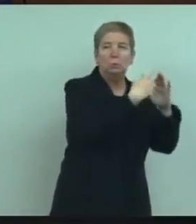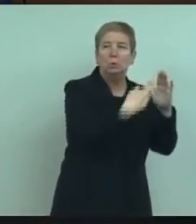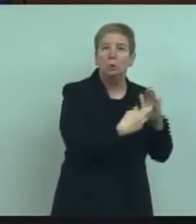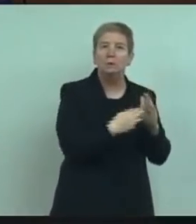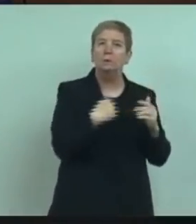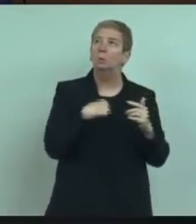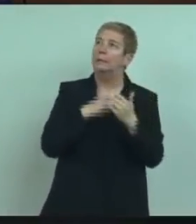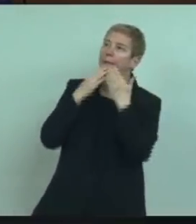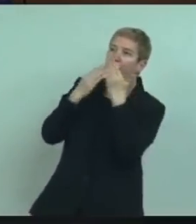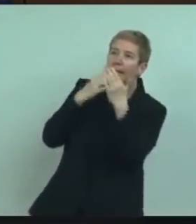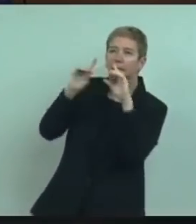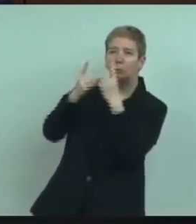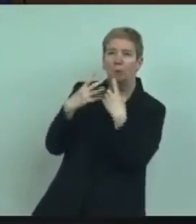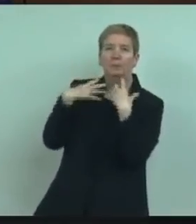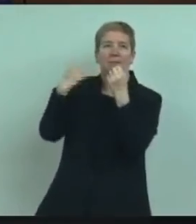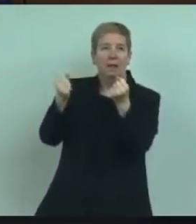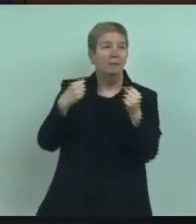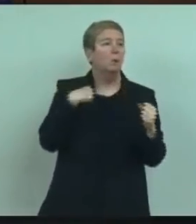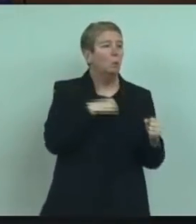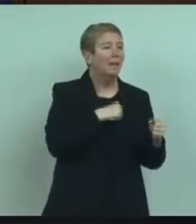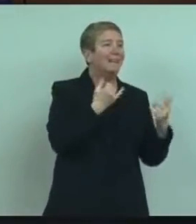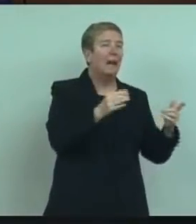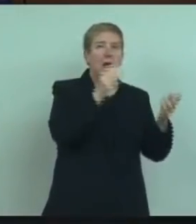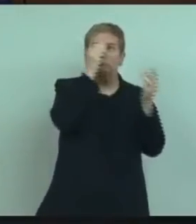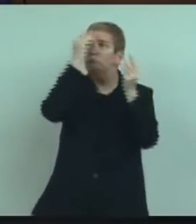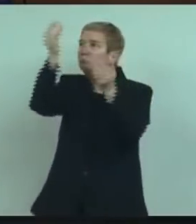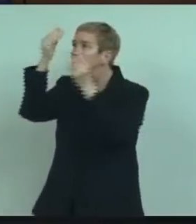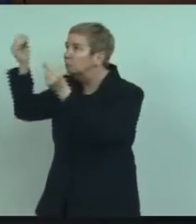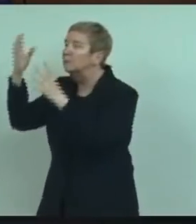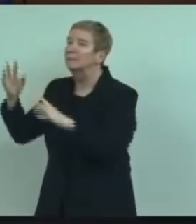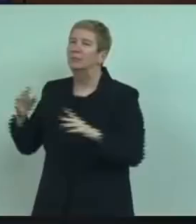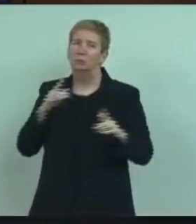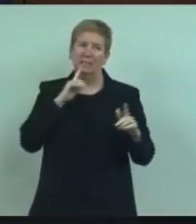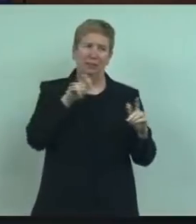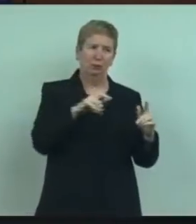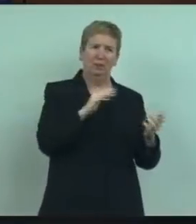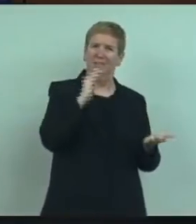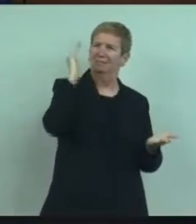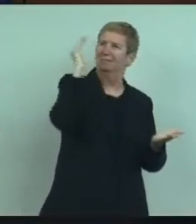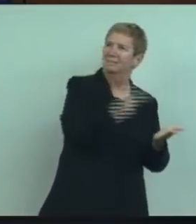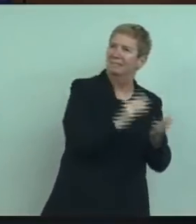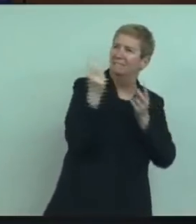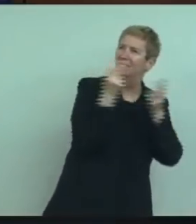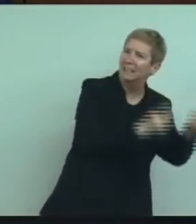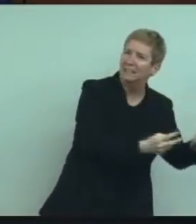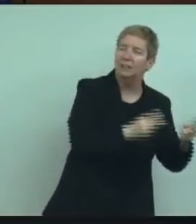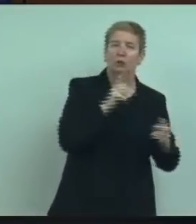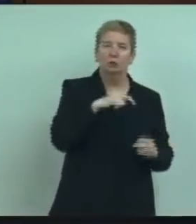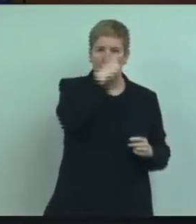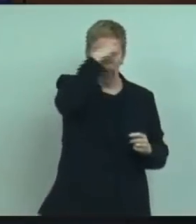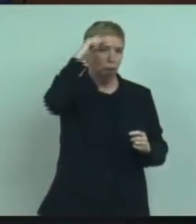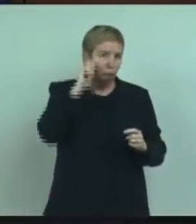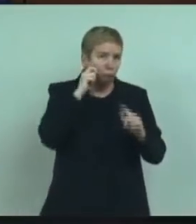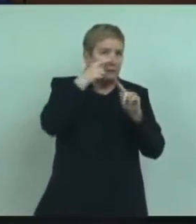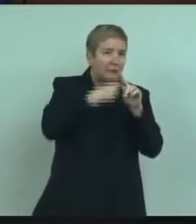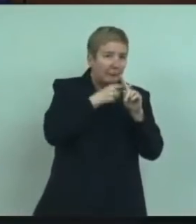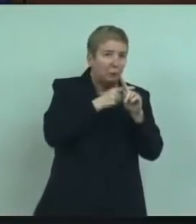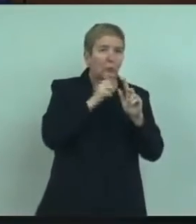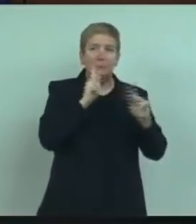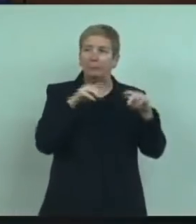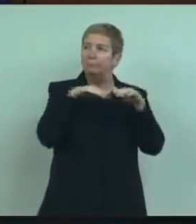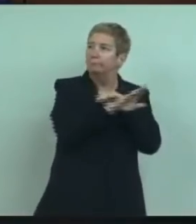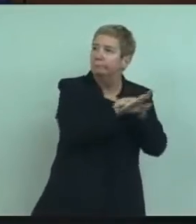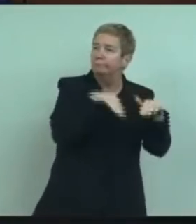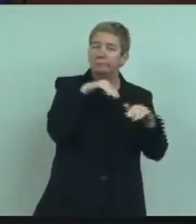to other states that you should limit visitation. You should take temperatures of people coming in and out, the